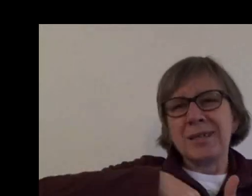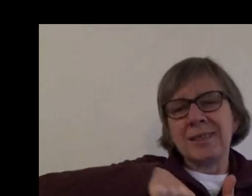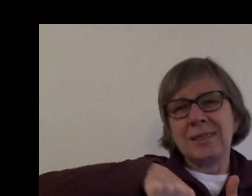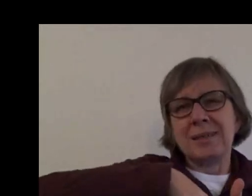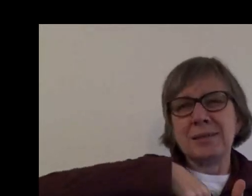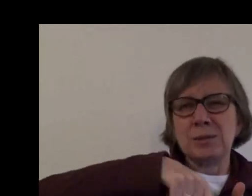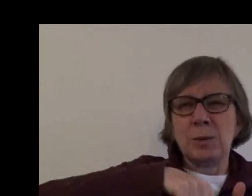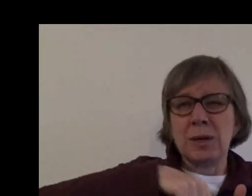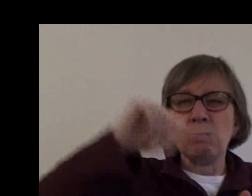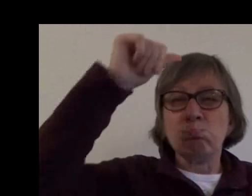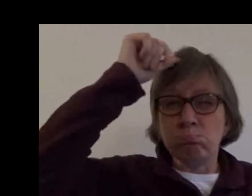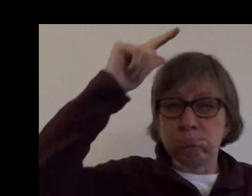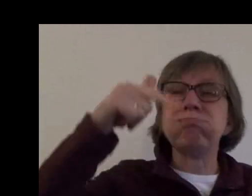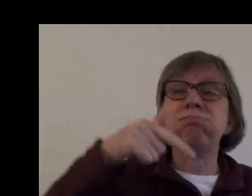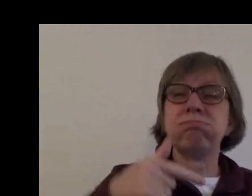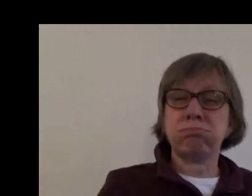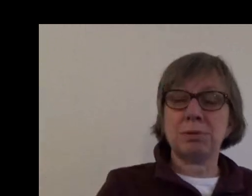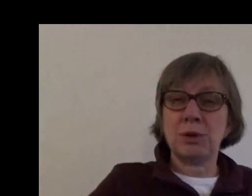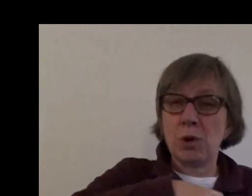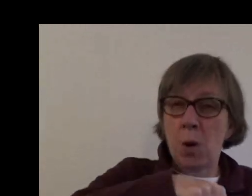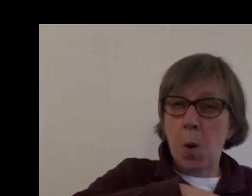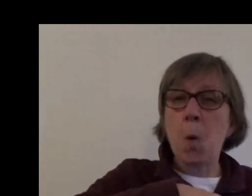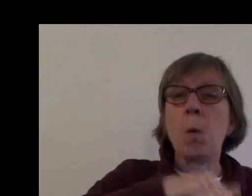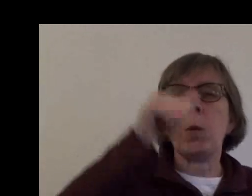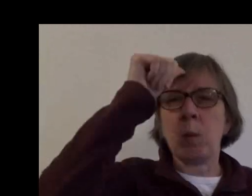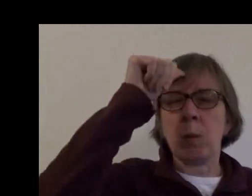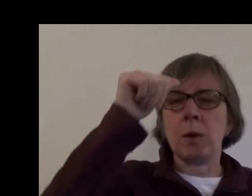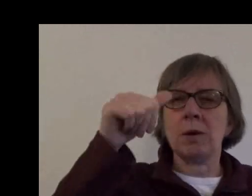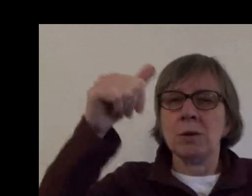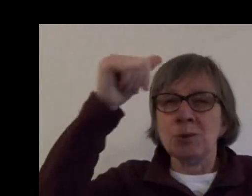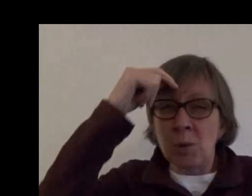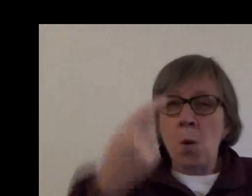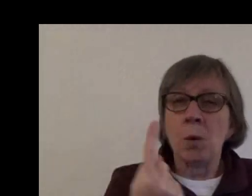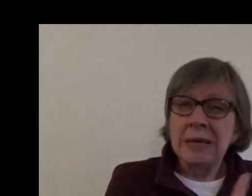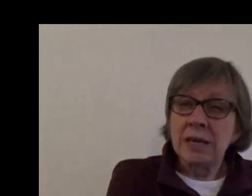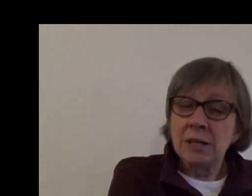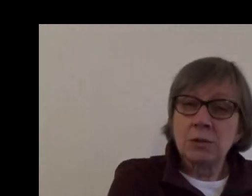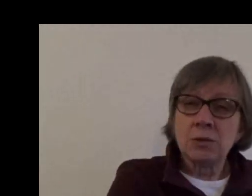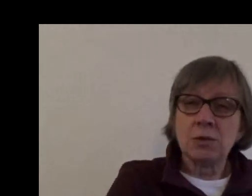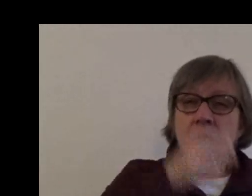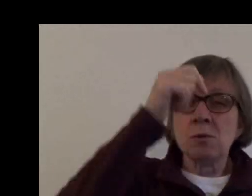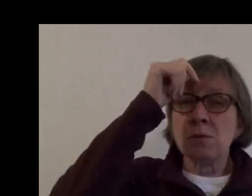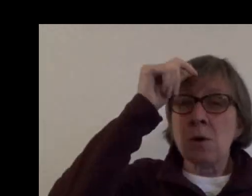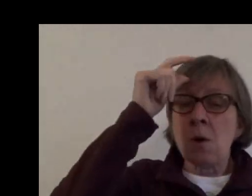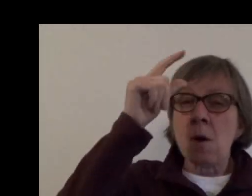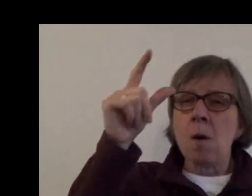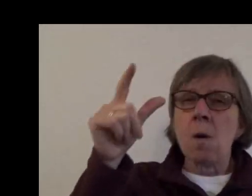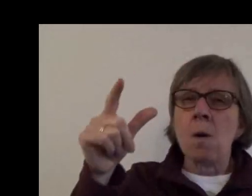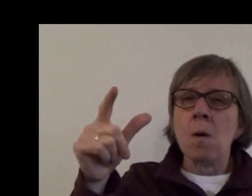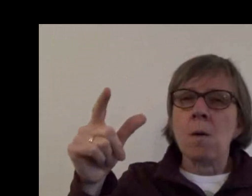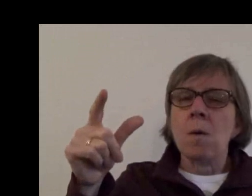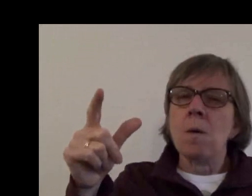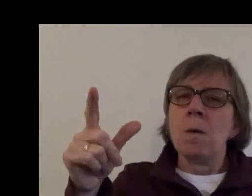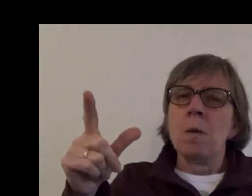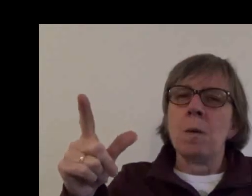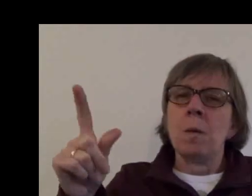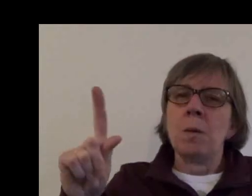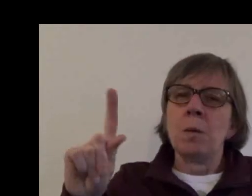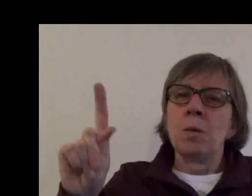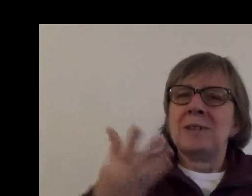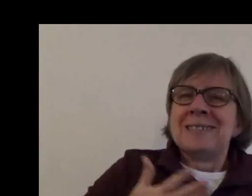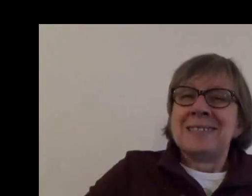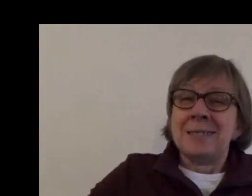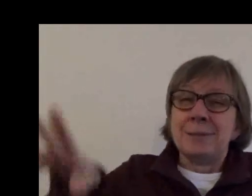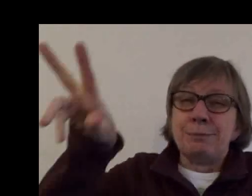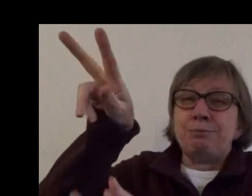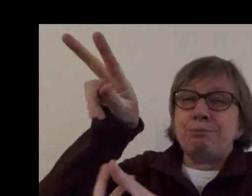us has been going through this week, you know us so well, you know our hearts, and you know what we need to hear this morning. Lord,